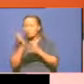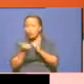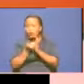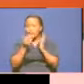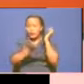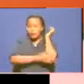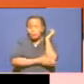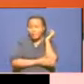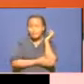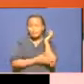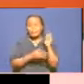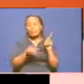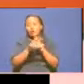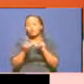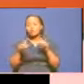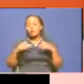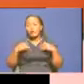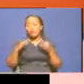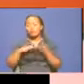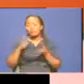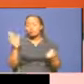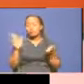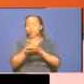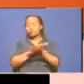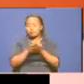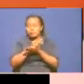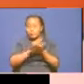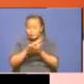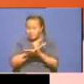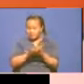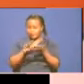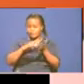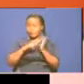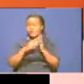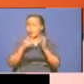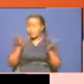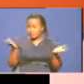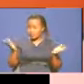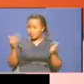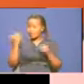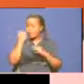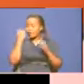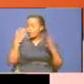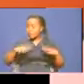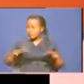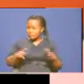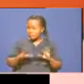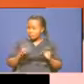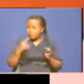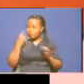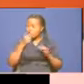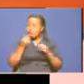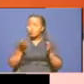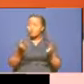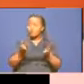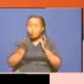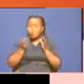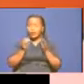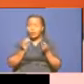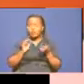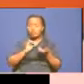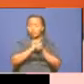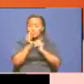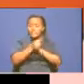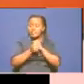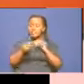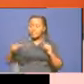your electrolytes and your acid base and everything. Yeah. So for these patients, we basically, who do require transplants, majority of them